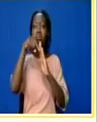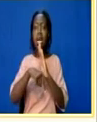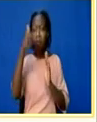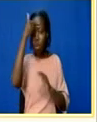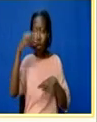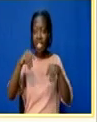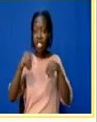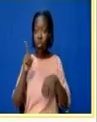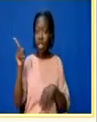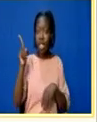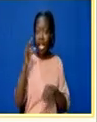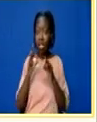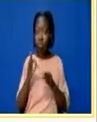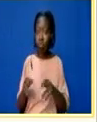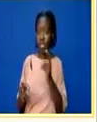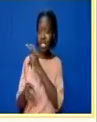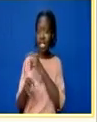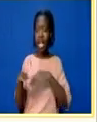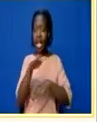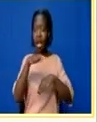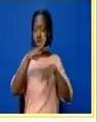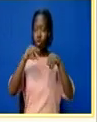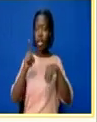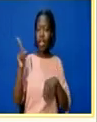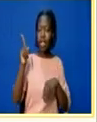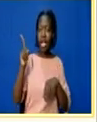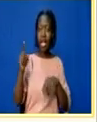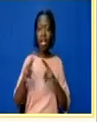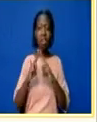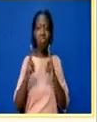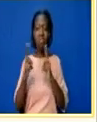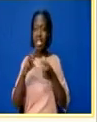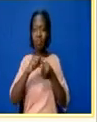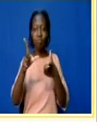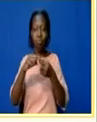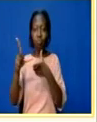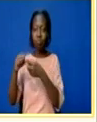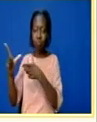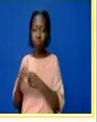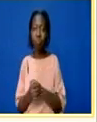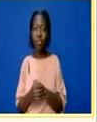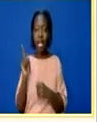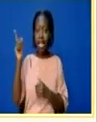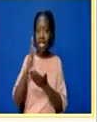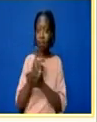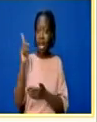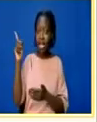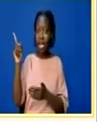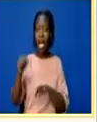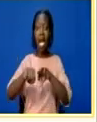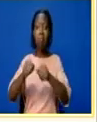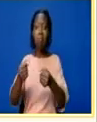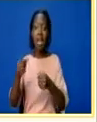this soil, mm. it is loose. Very. It's very loose. Mm. This part here, it's going to break off. Yes. It breaks